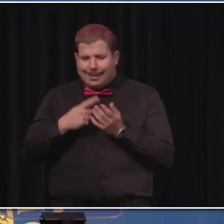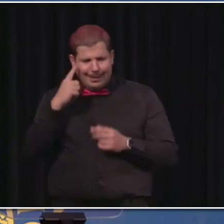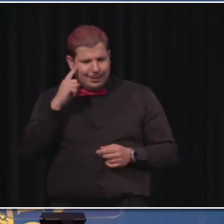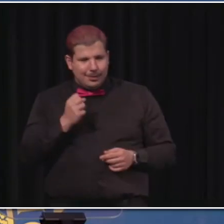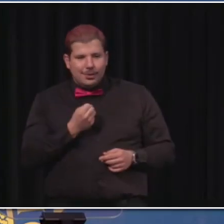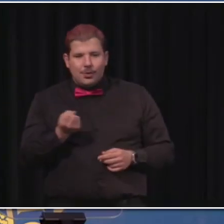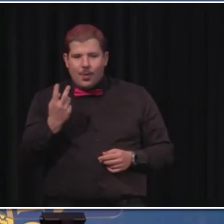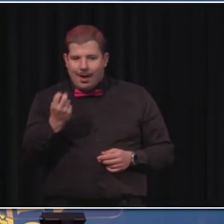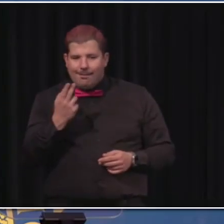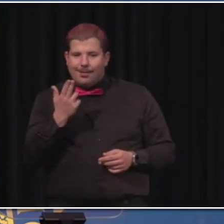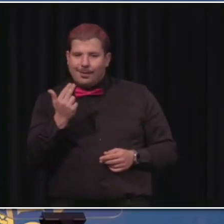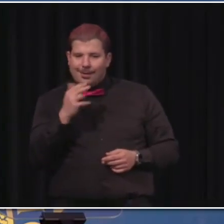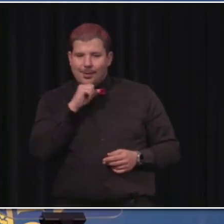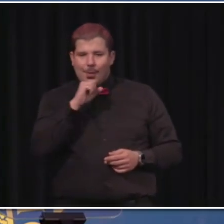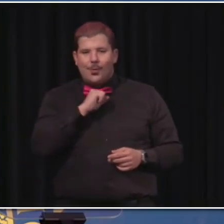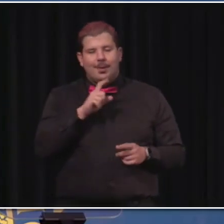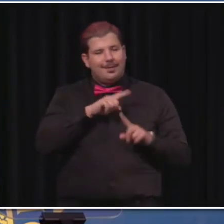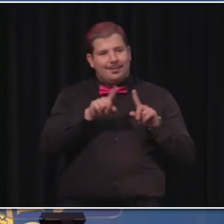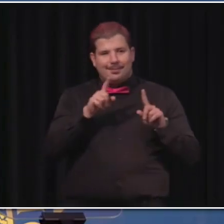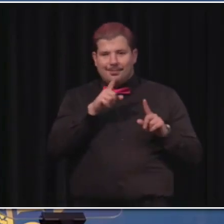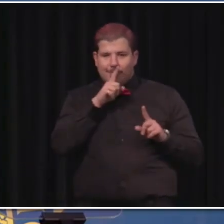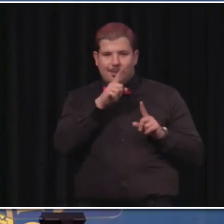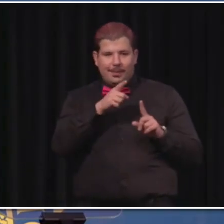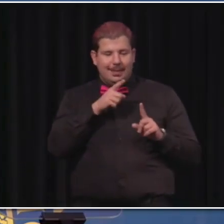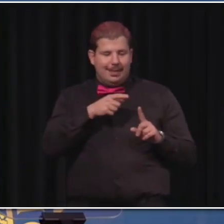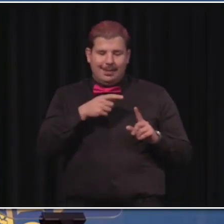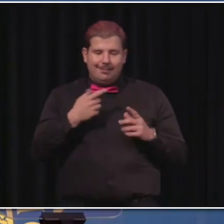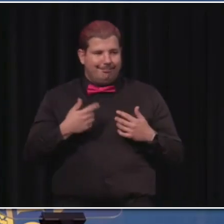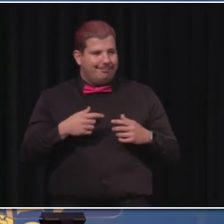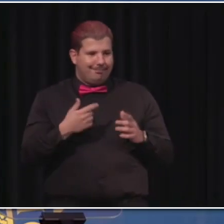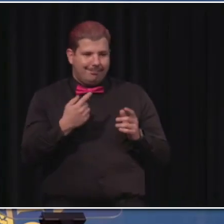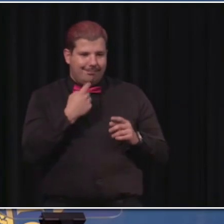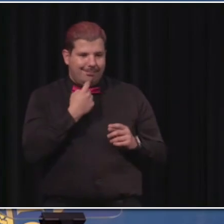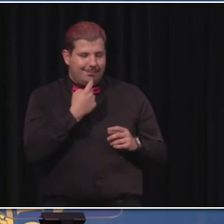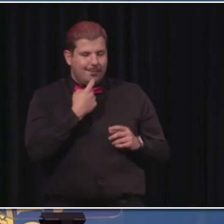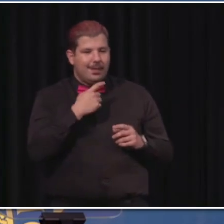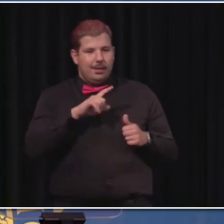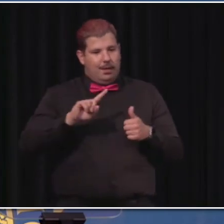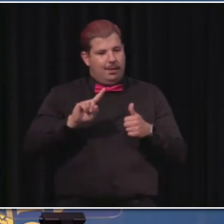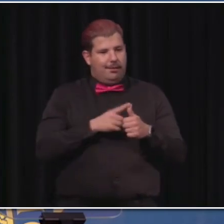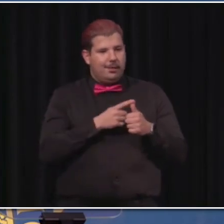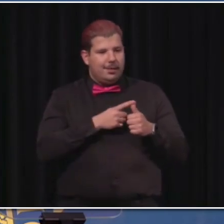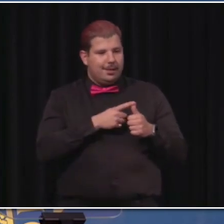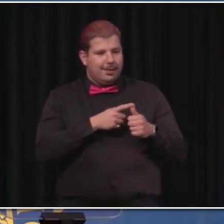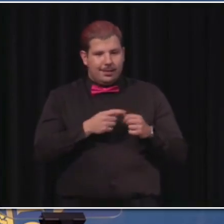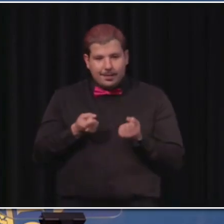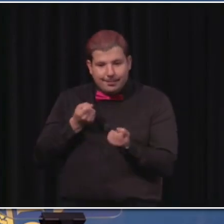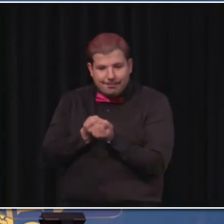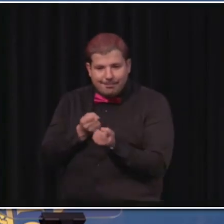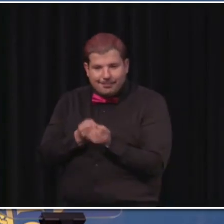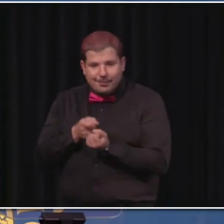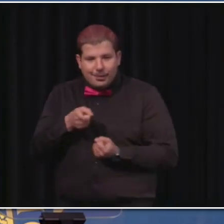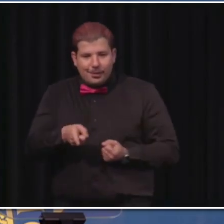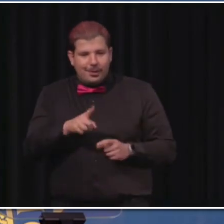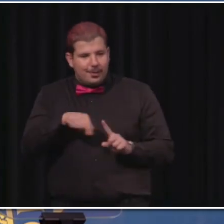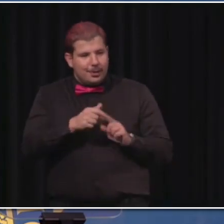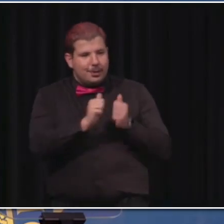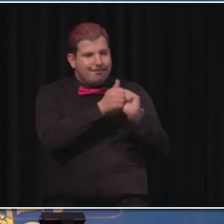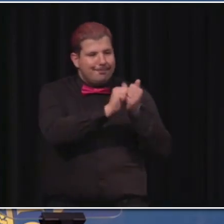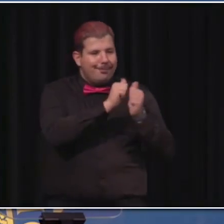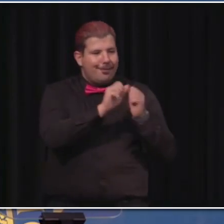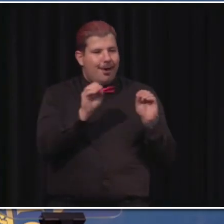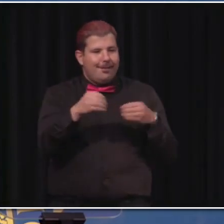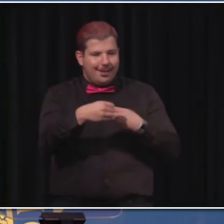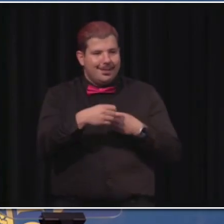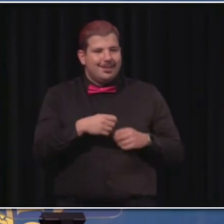or 13. But it really is an honor. Also, I have to say, I have the honor of being the first person to endorse her when she ran for office, too.